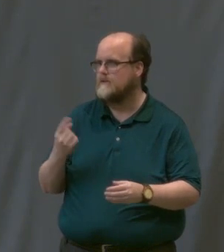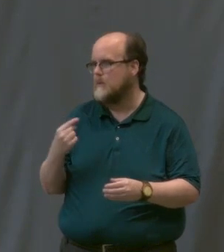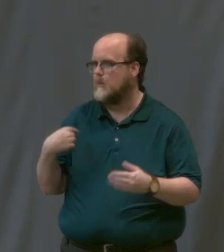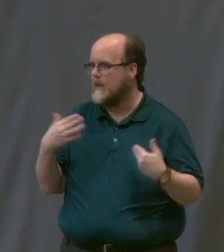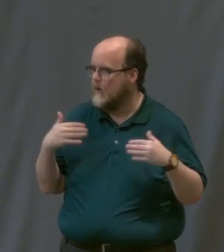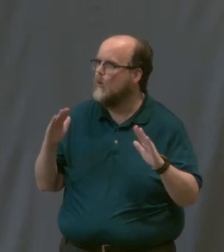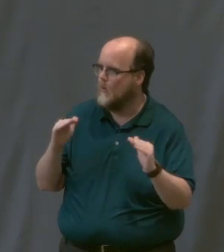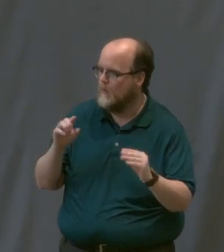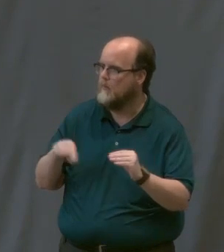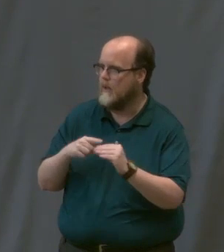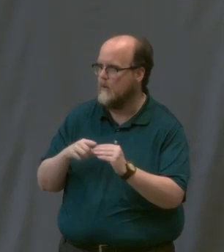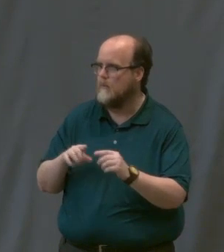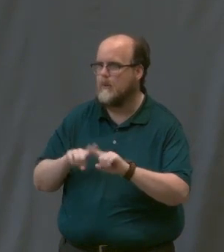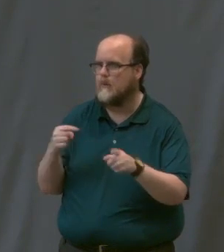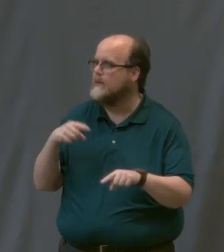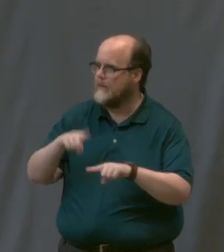know. We cannot